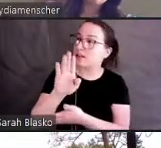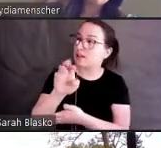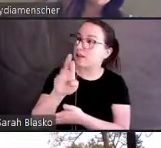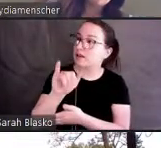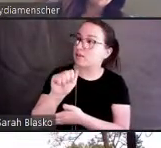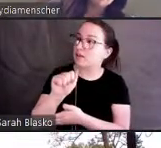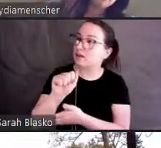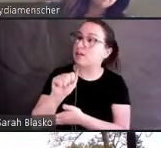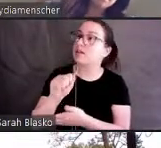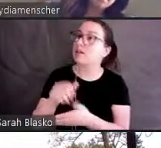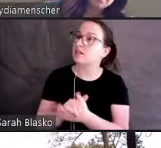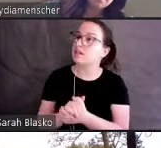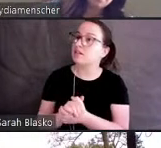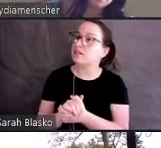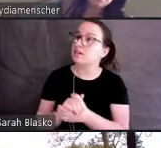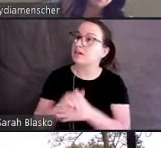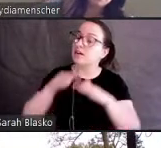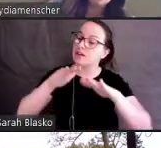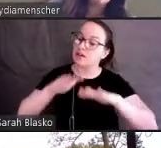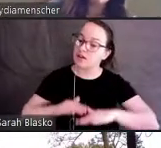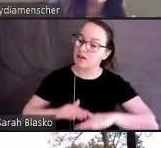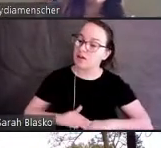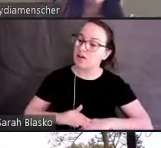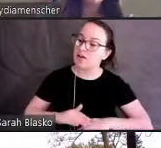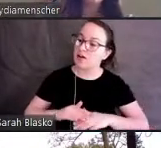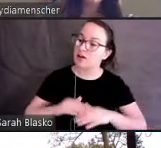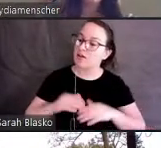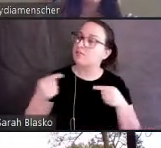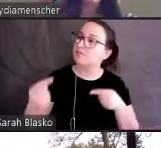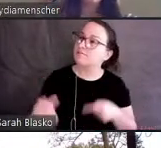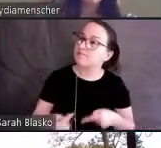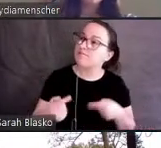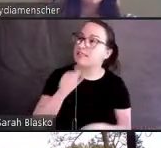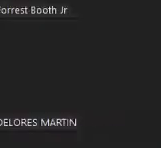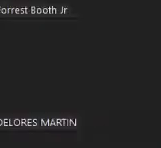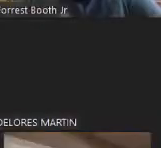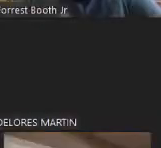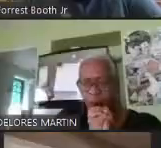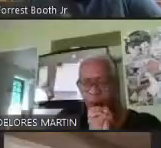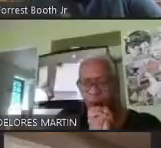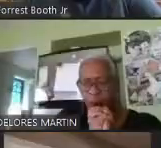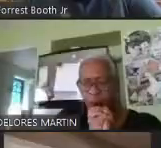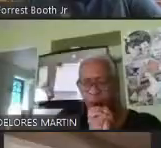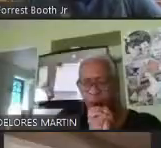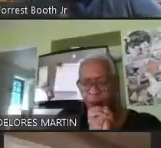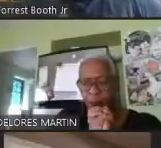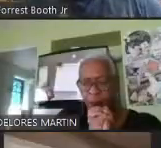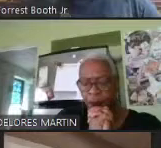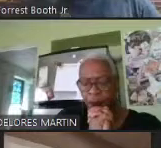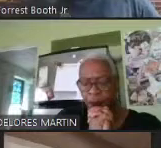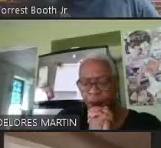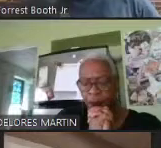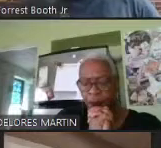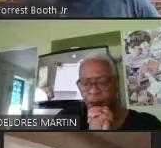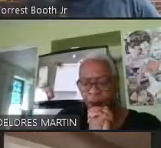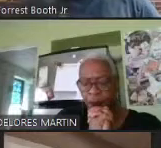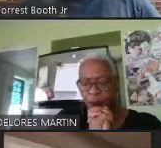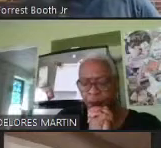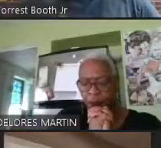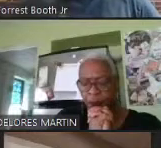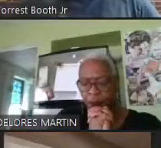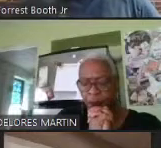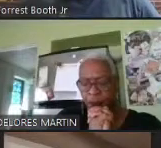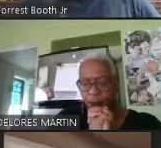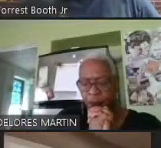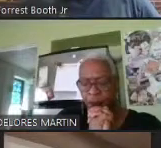there. God, we want you to take it and help it to allow us to plant churches